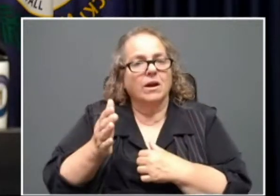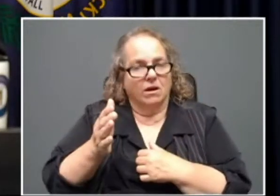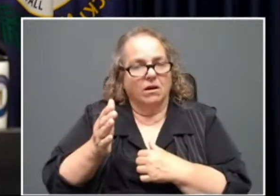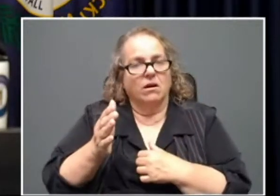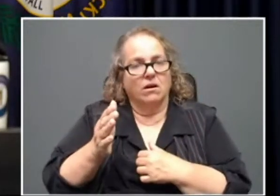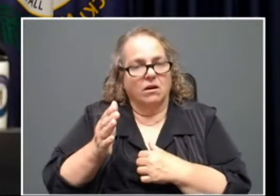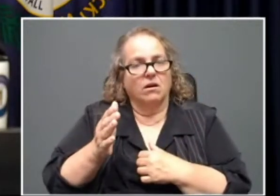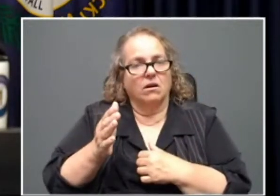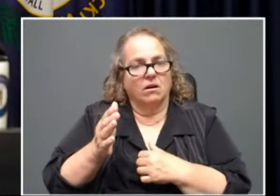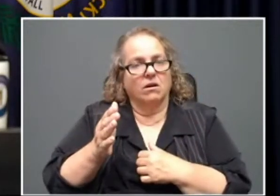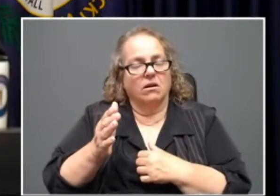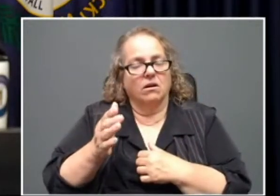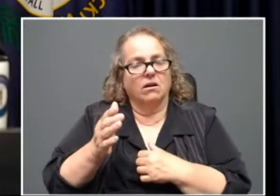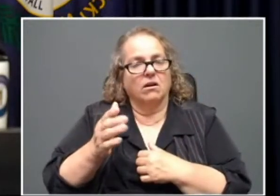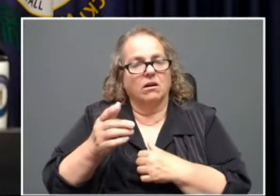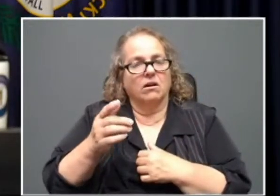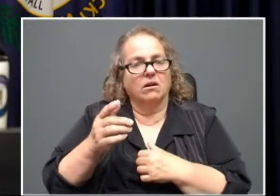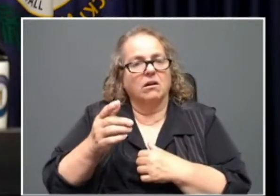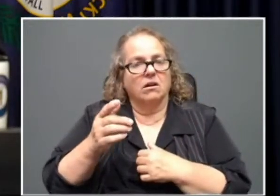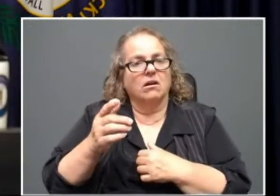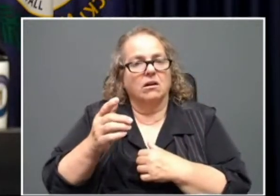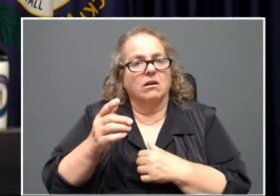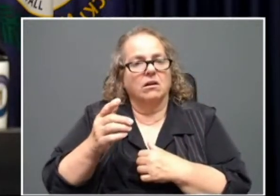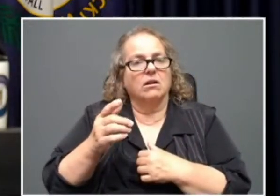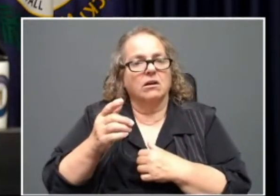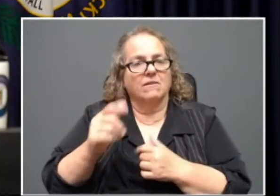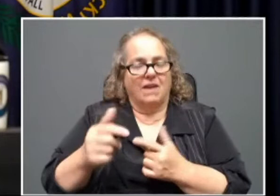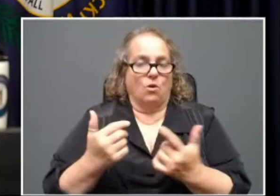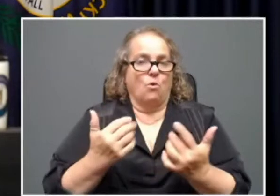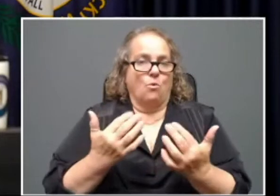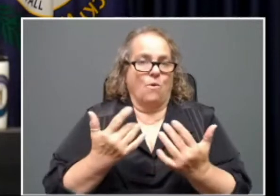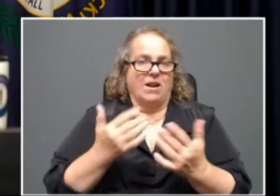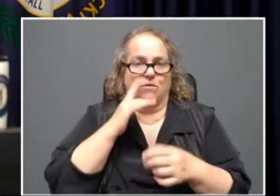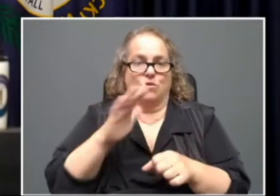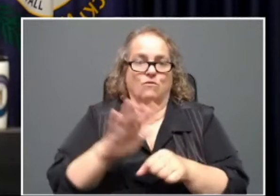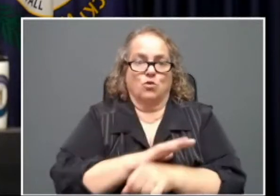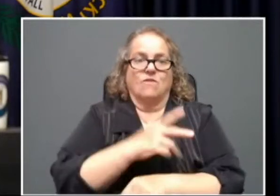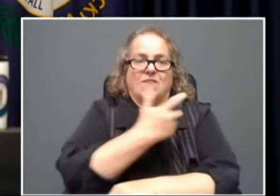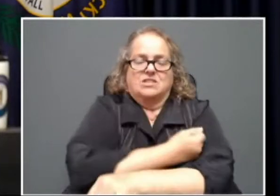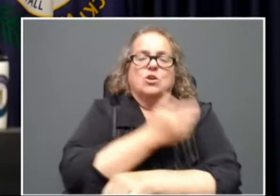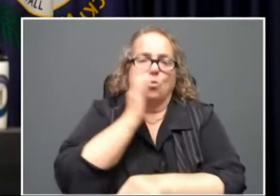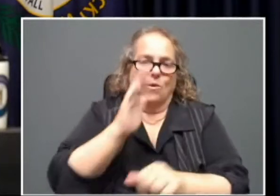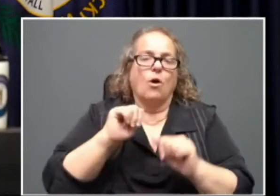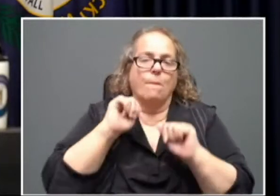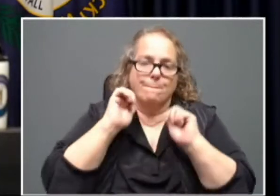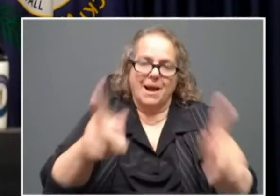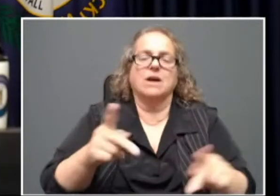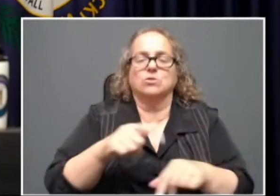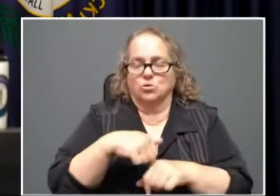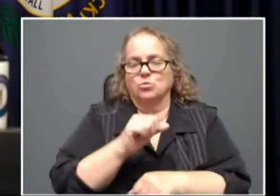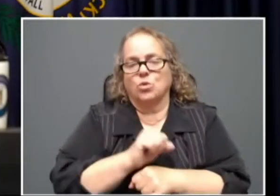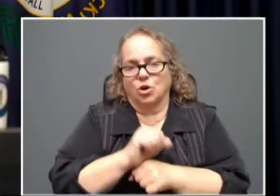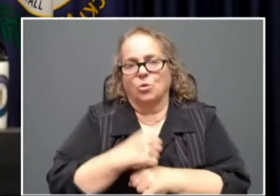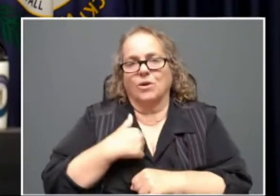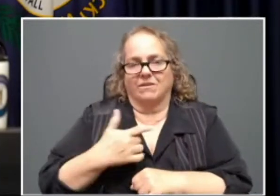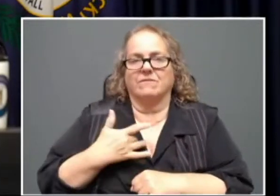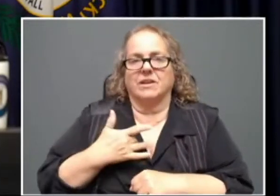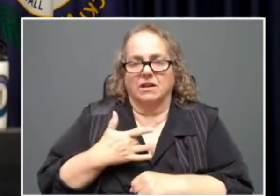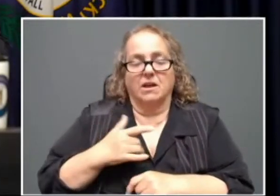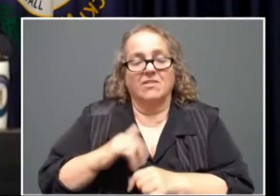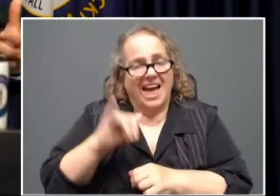in the relative near term that are awaiting that full vaccination. But yes, that is something we'll consider, but but I'm not doing